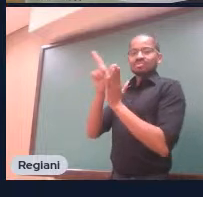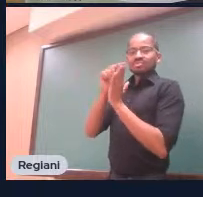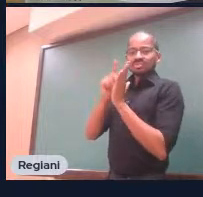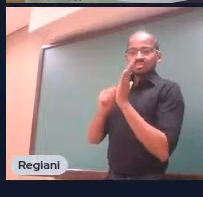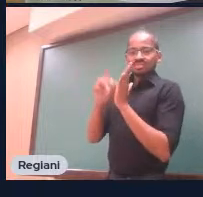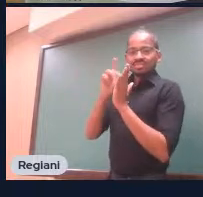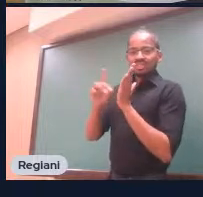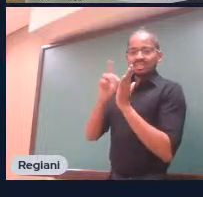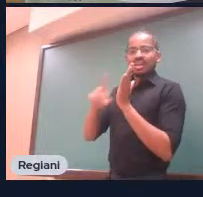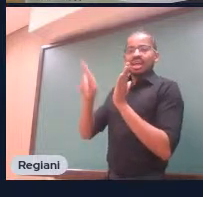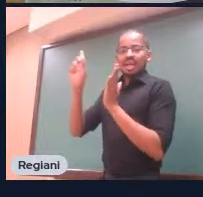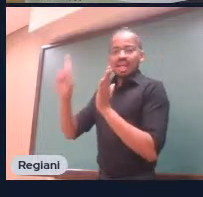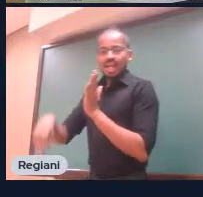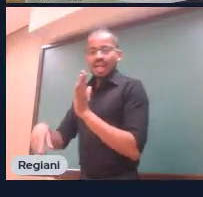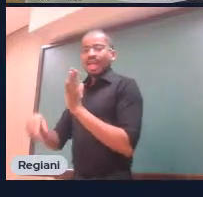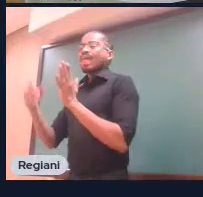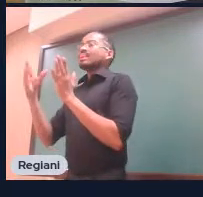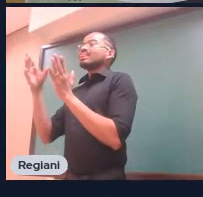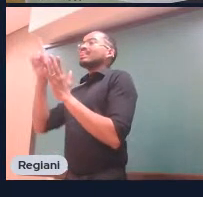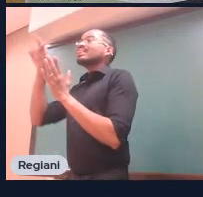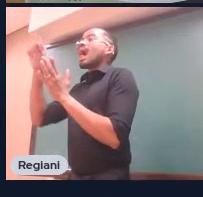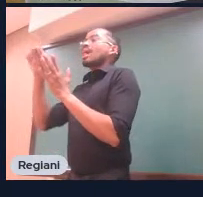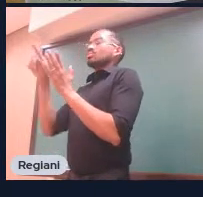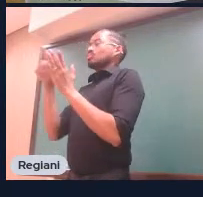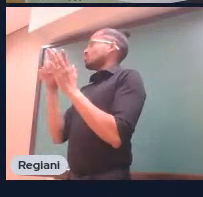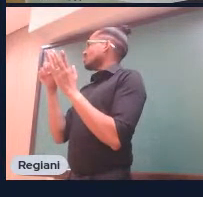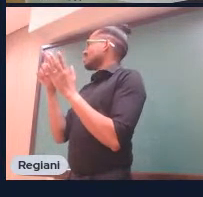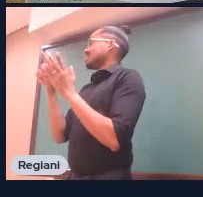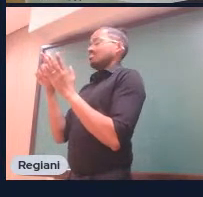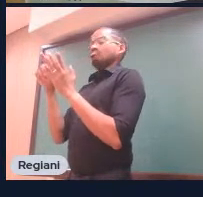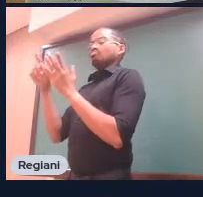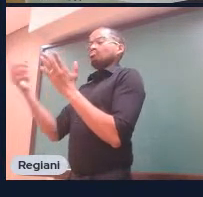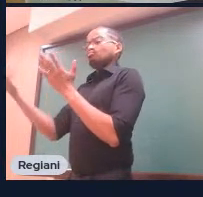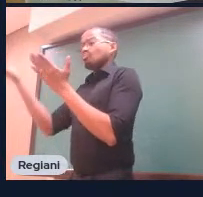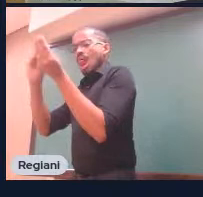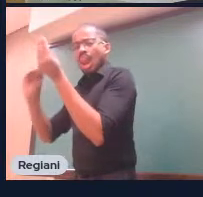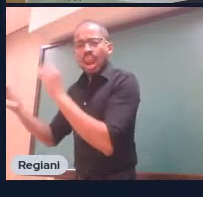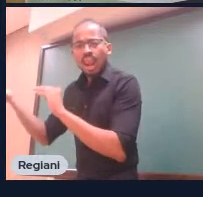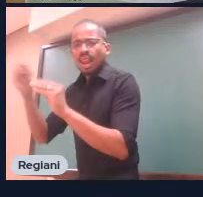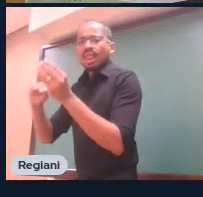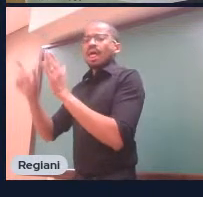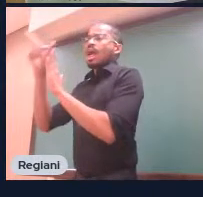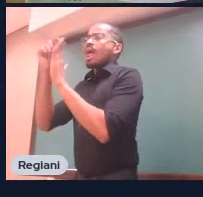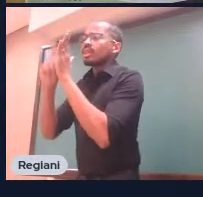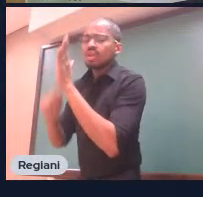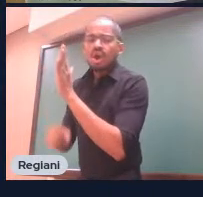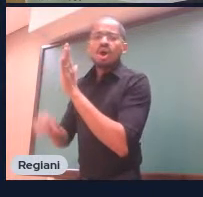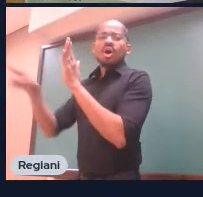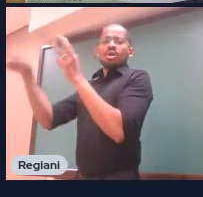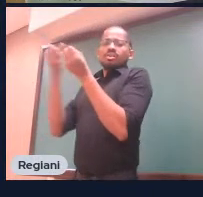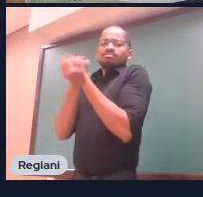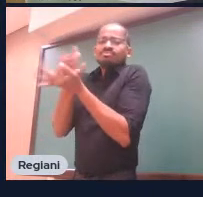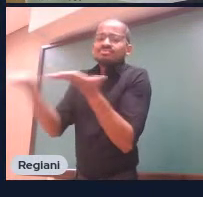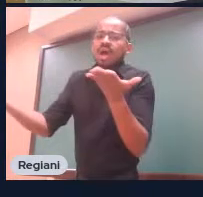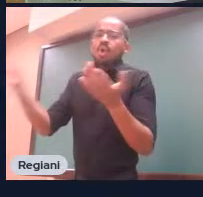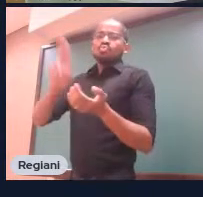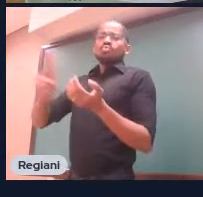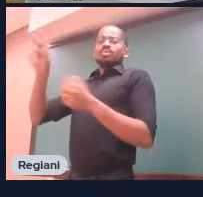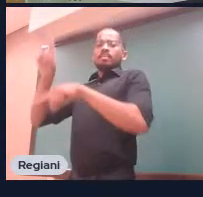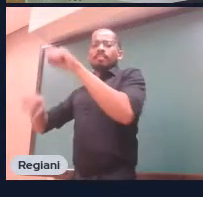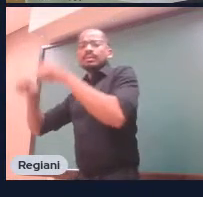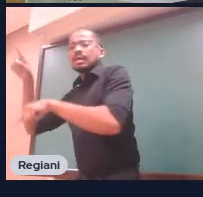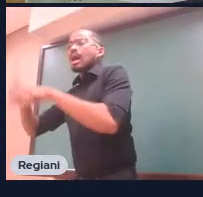structured electronic data that can be accessed with multiple tools, enhanced with a wide range of functionalities and used in various